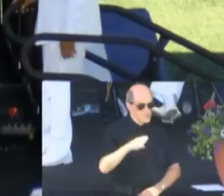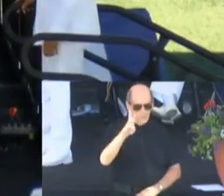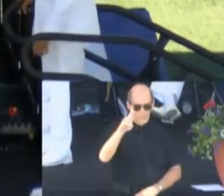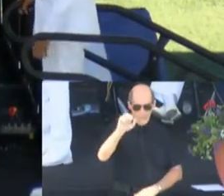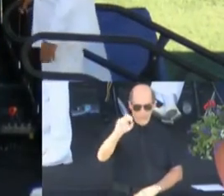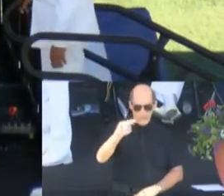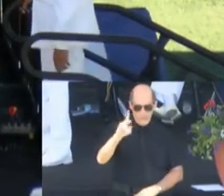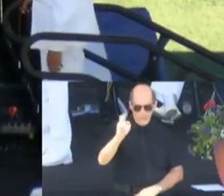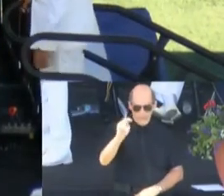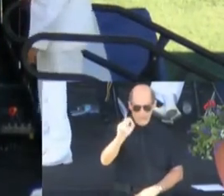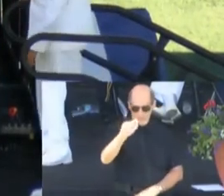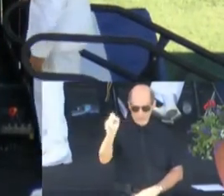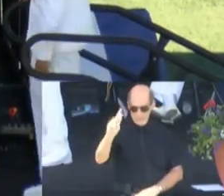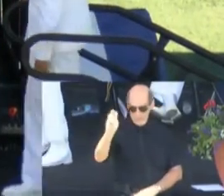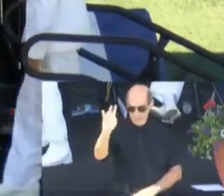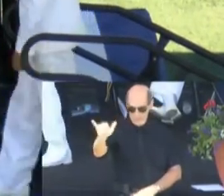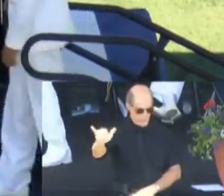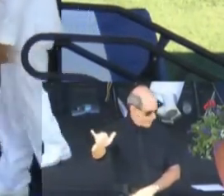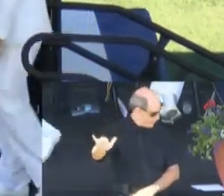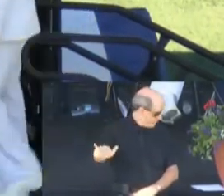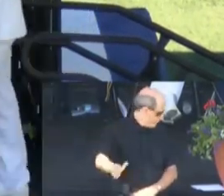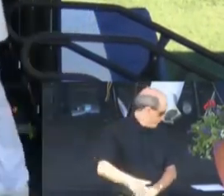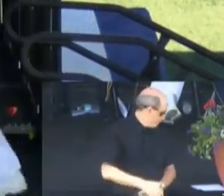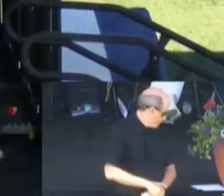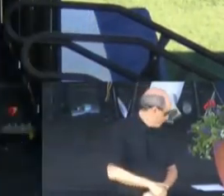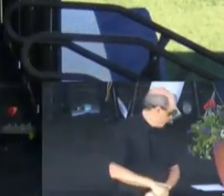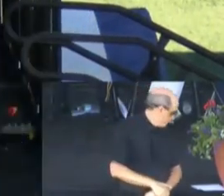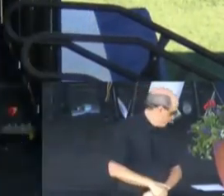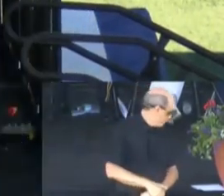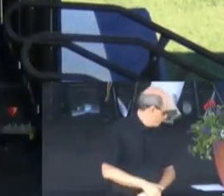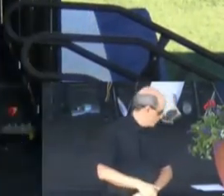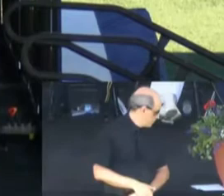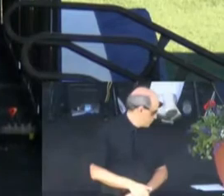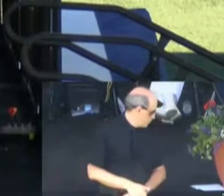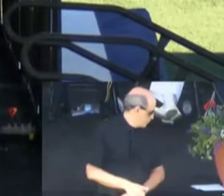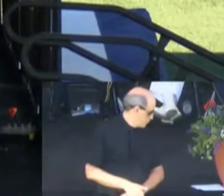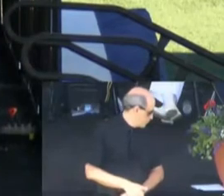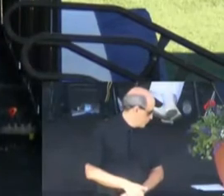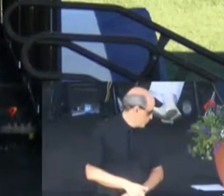Brandon Ray Caliquiano Jamoas.